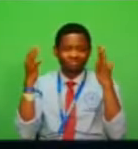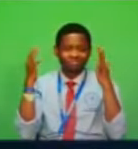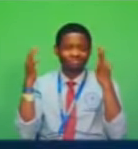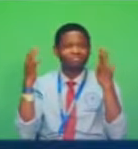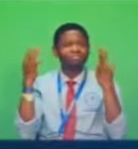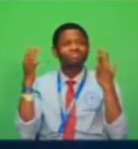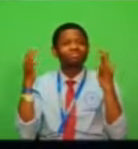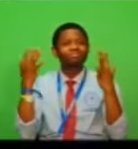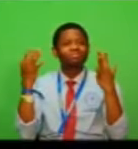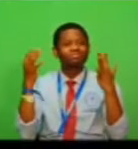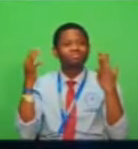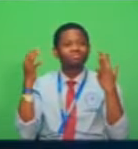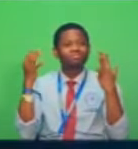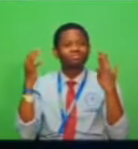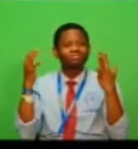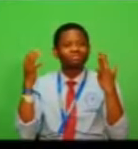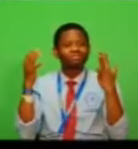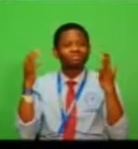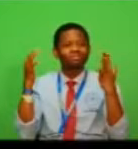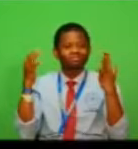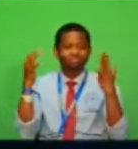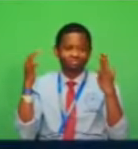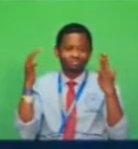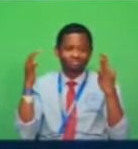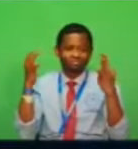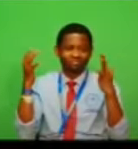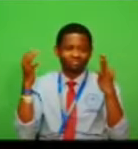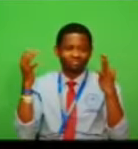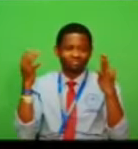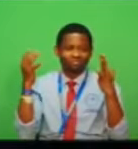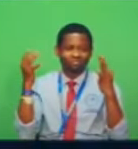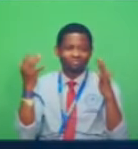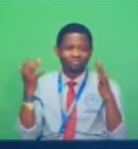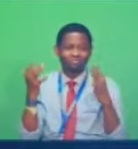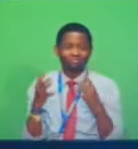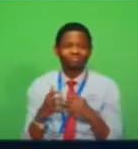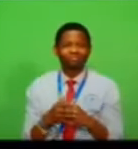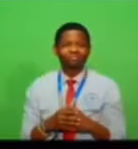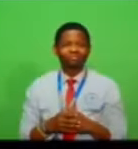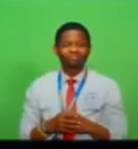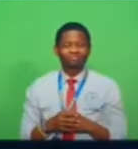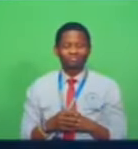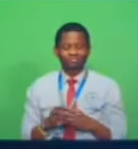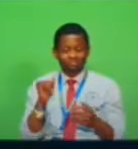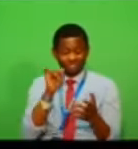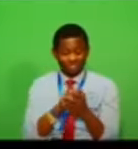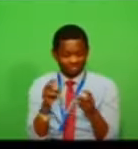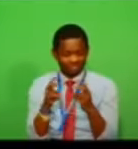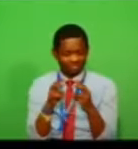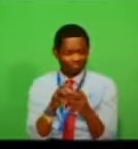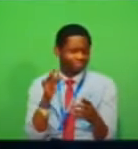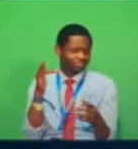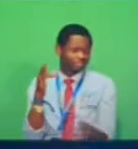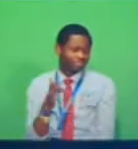Wow, wow, wow, wow, wow. That's so, so